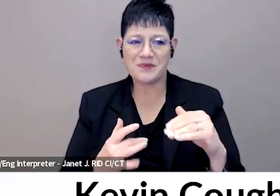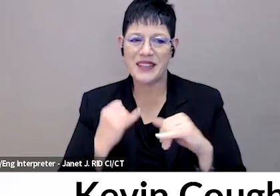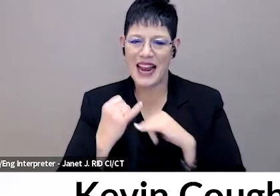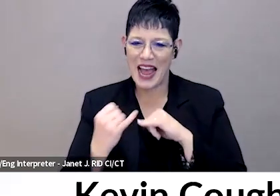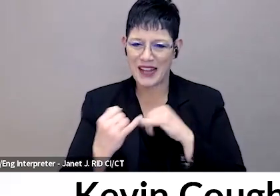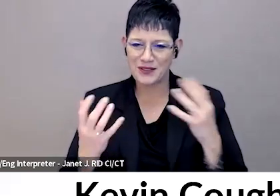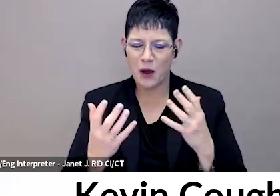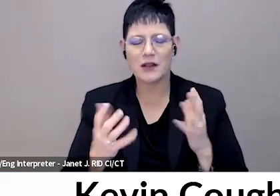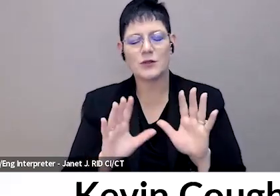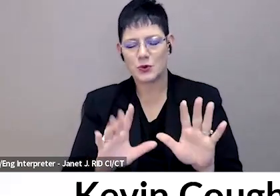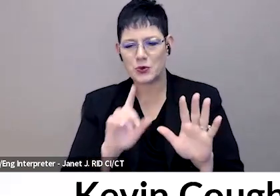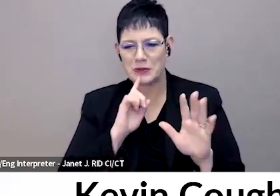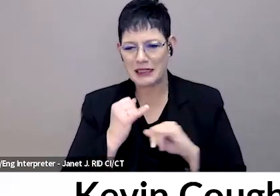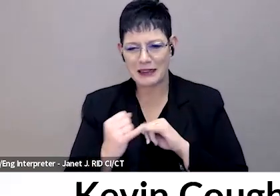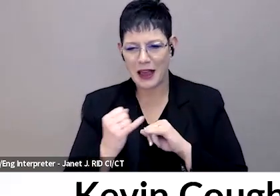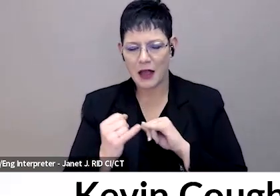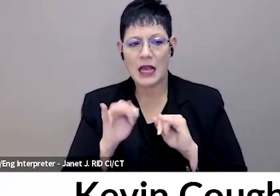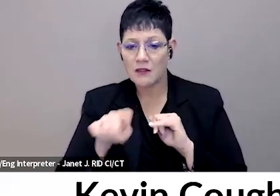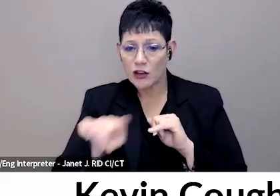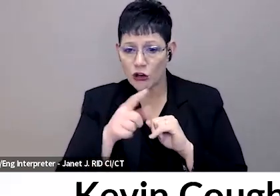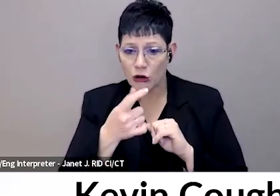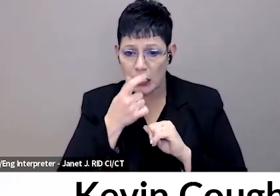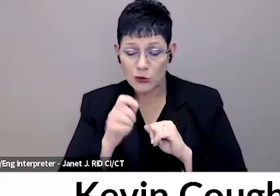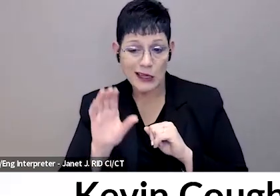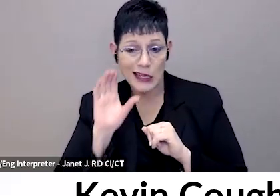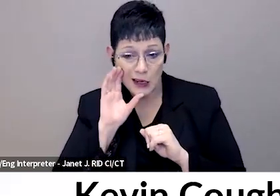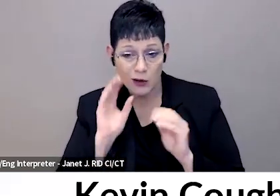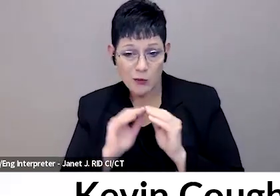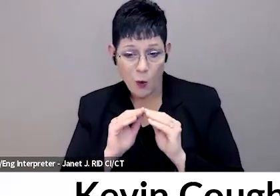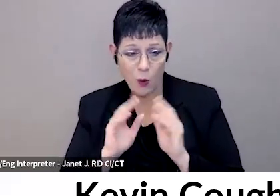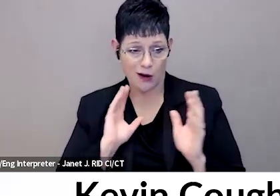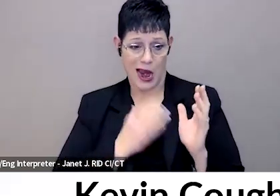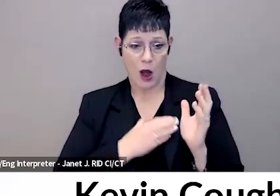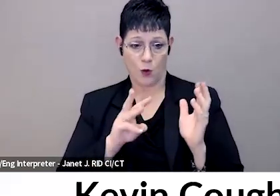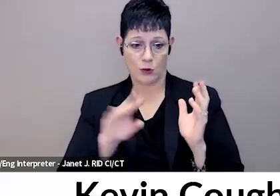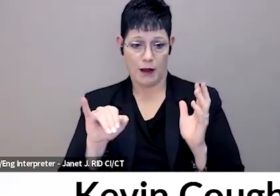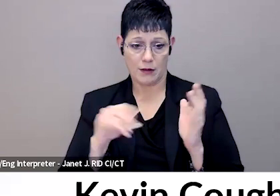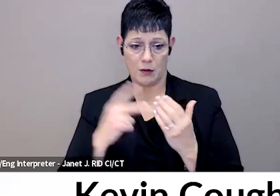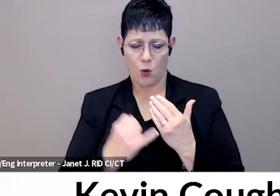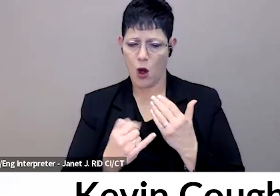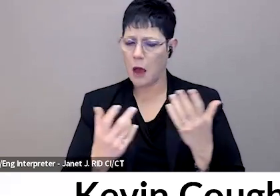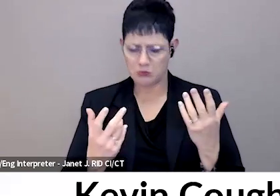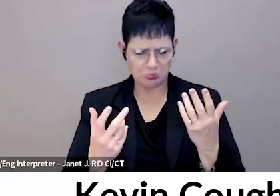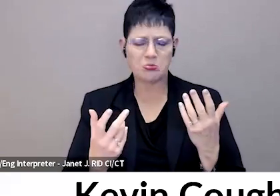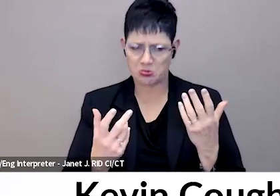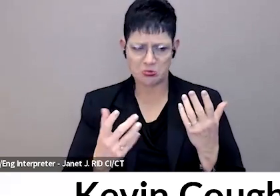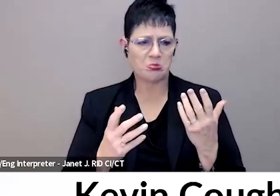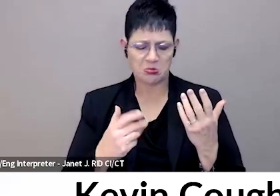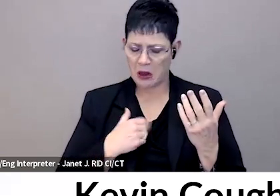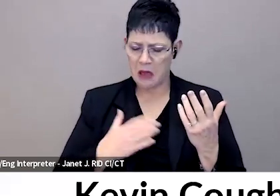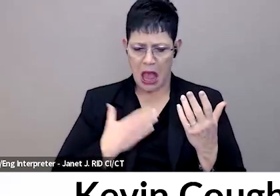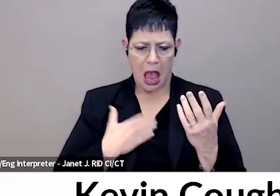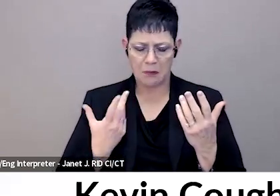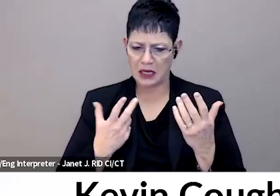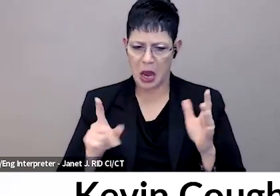And finally, just if people are interested in hearing more about it, be happy to do a more in-depth briefing of sort of what we're